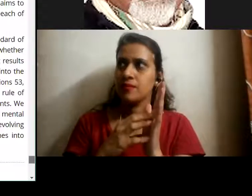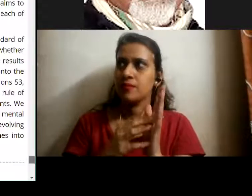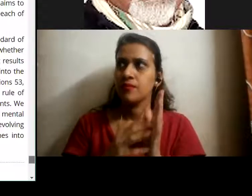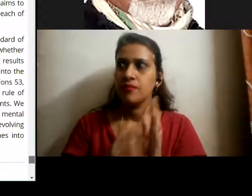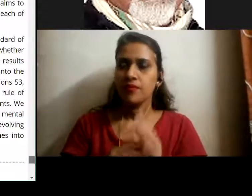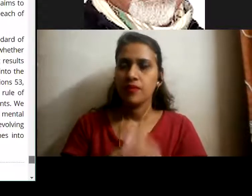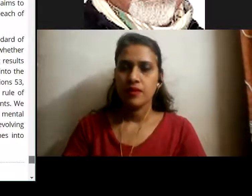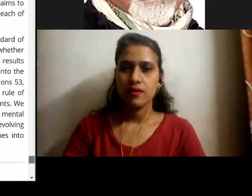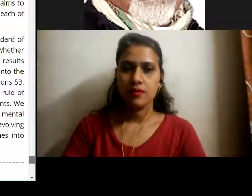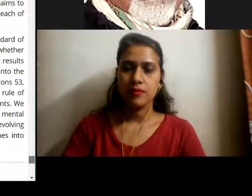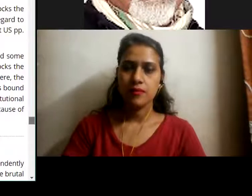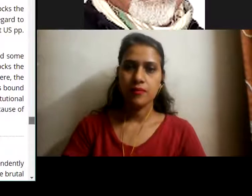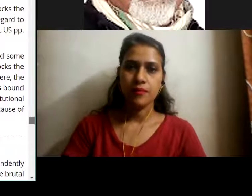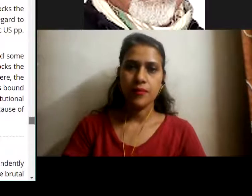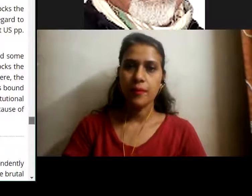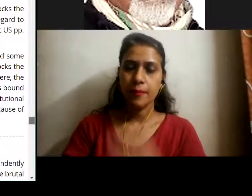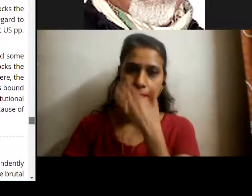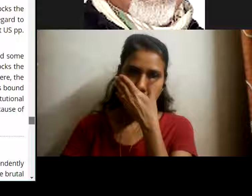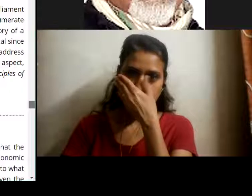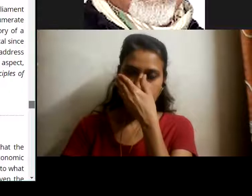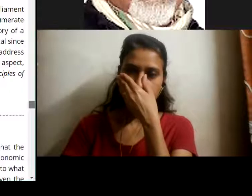of the good features.